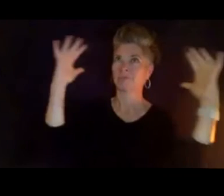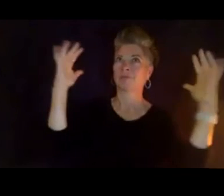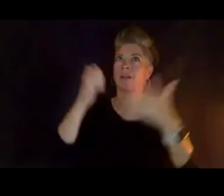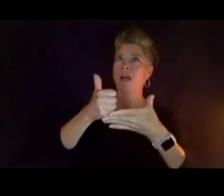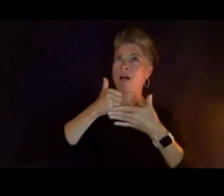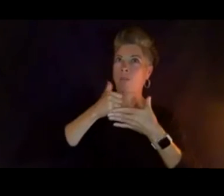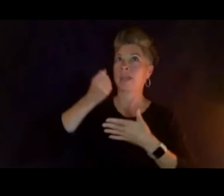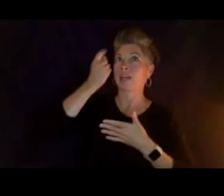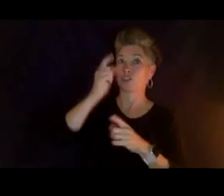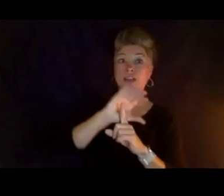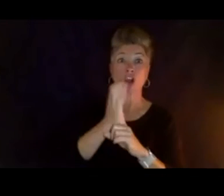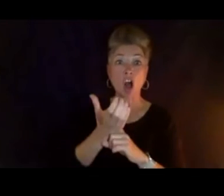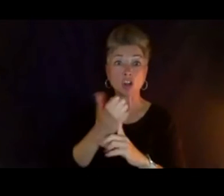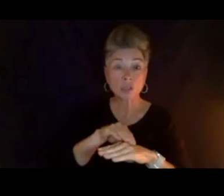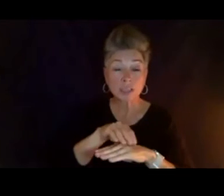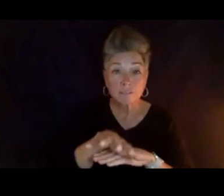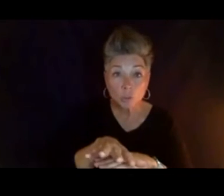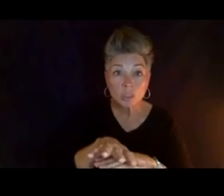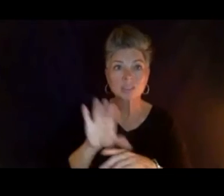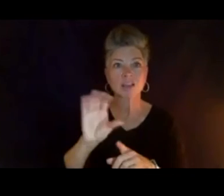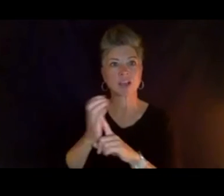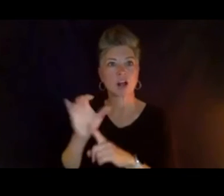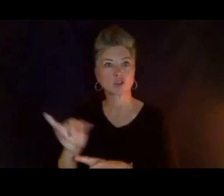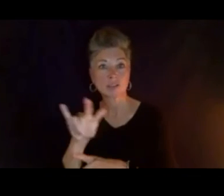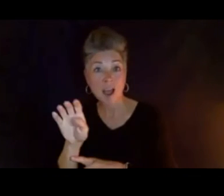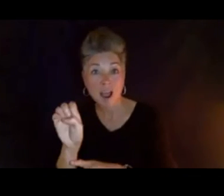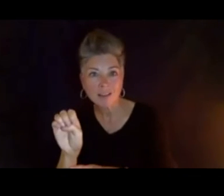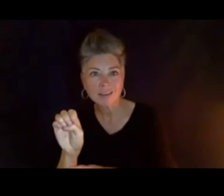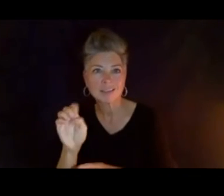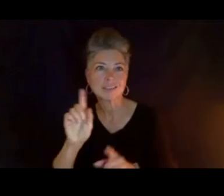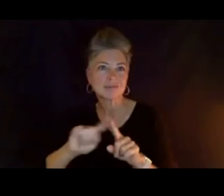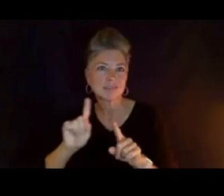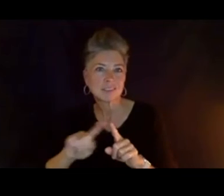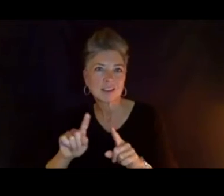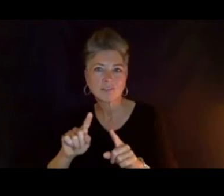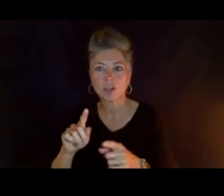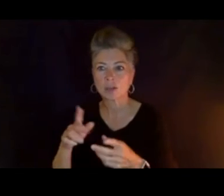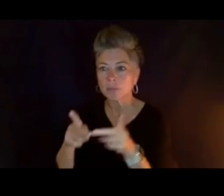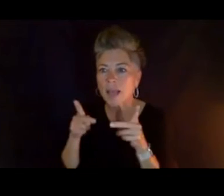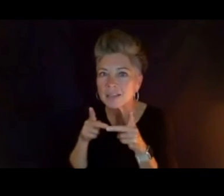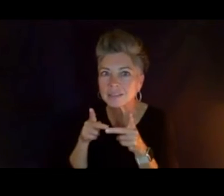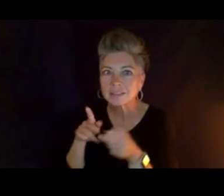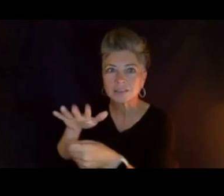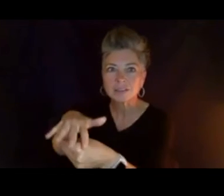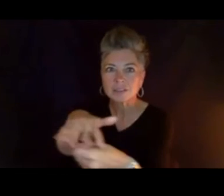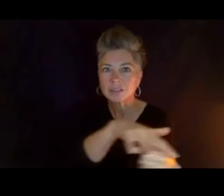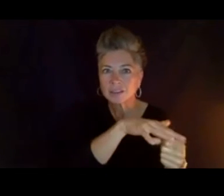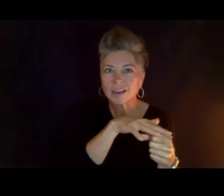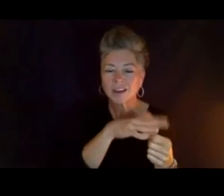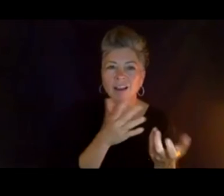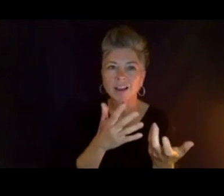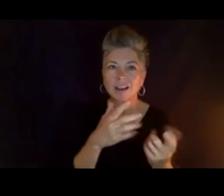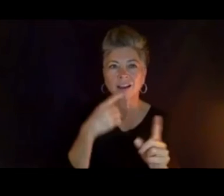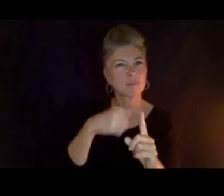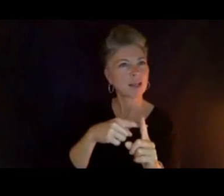cultural influences, like, the cultural stylings of, like, the different locations she was in. And plus, I just grew to love